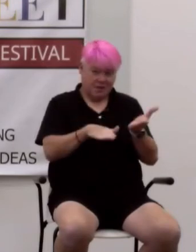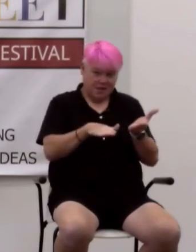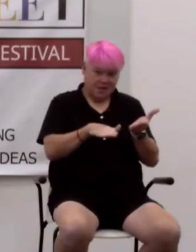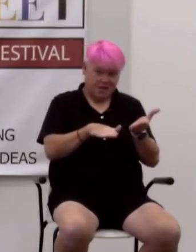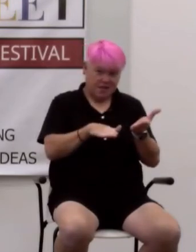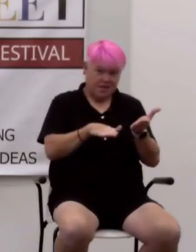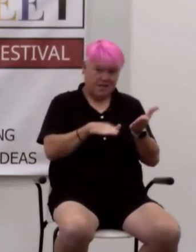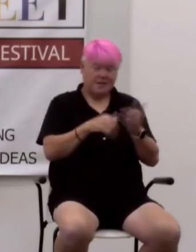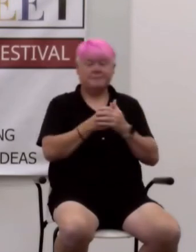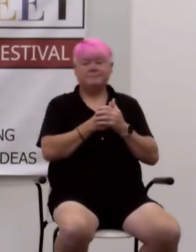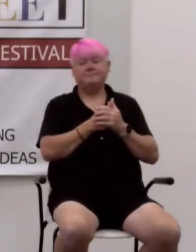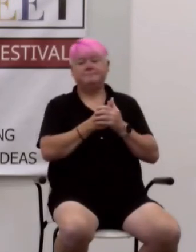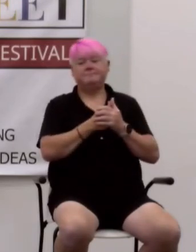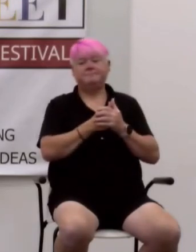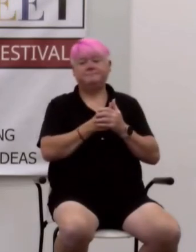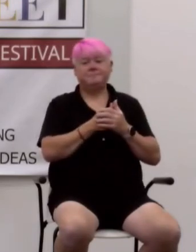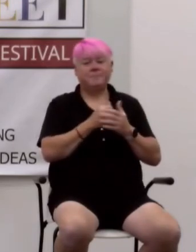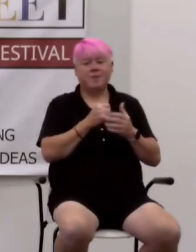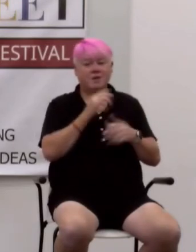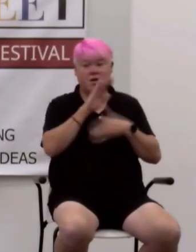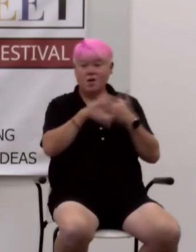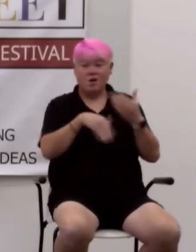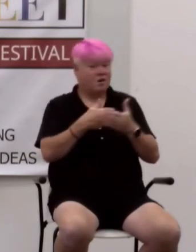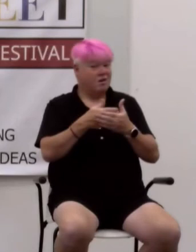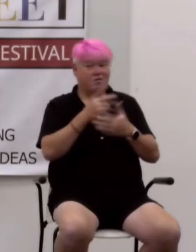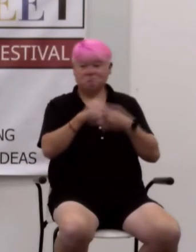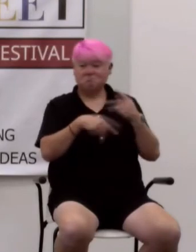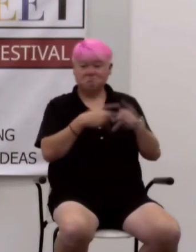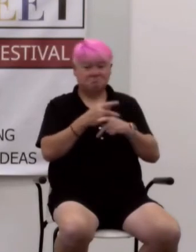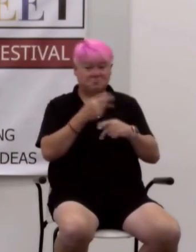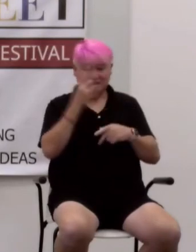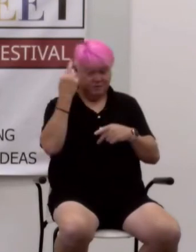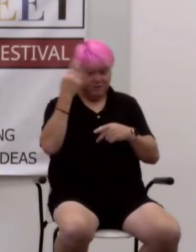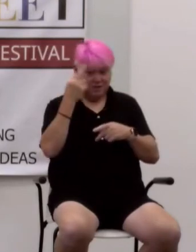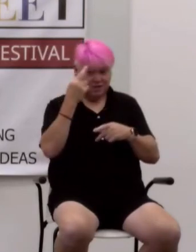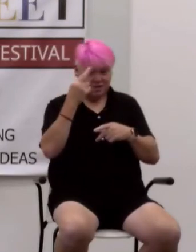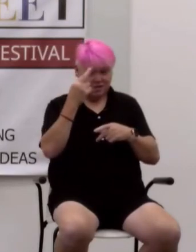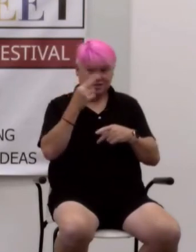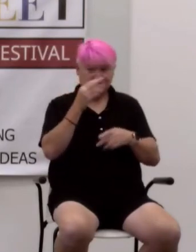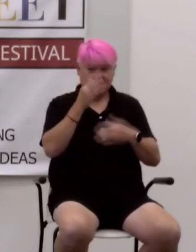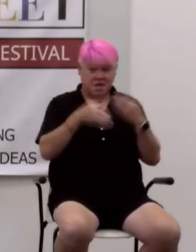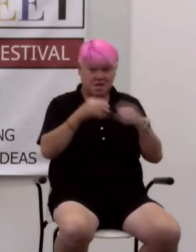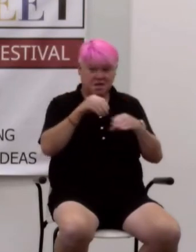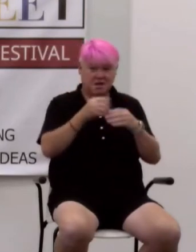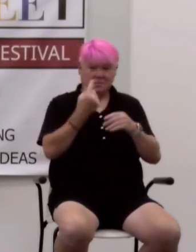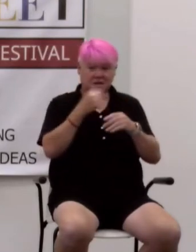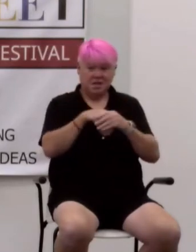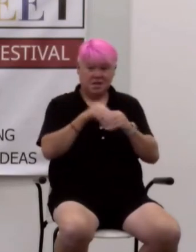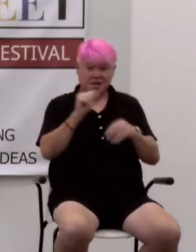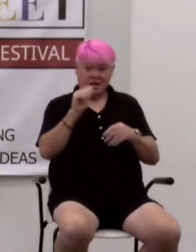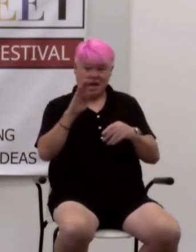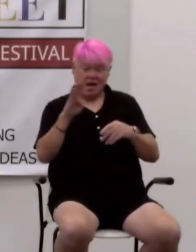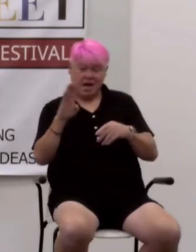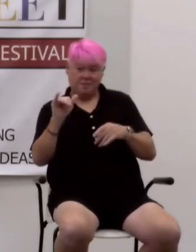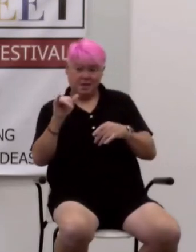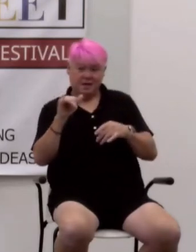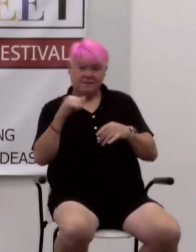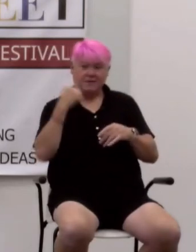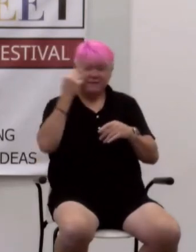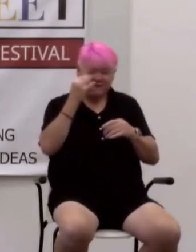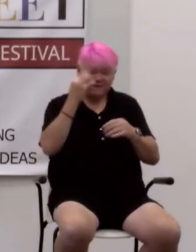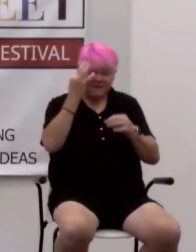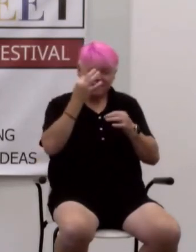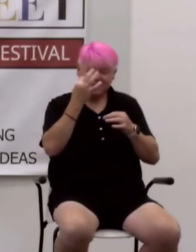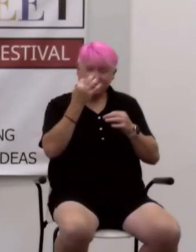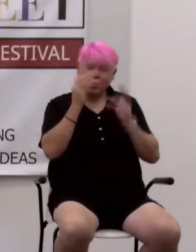man. So there are all kinds of reasons to end up in an abbey. And I found it fascinating because of the possibility